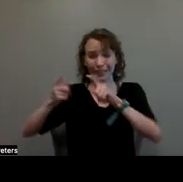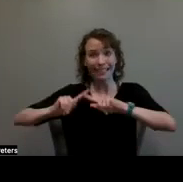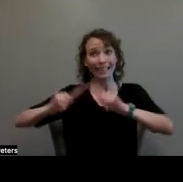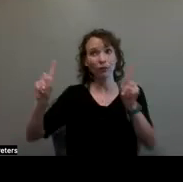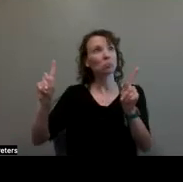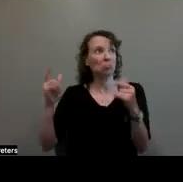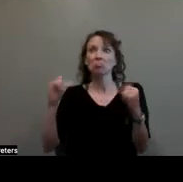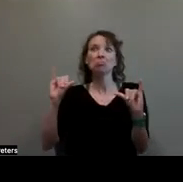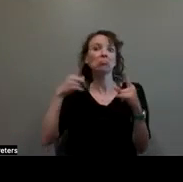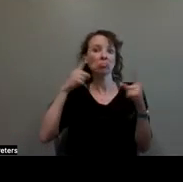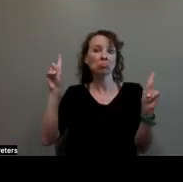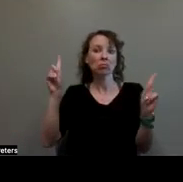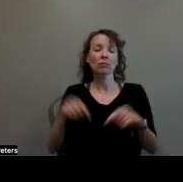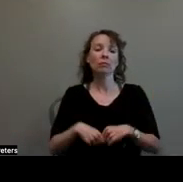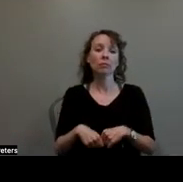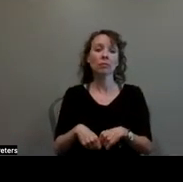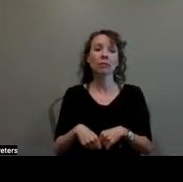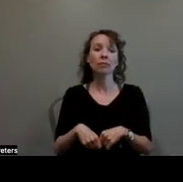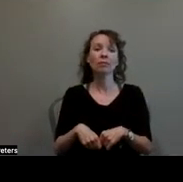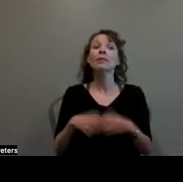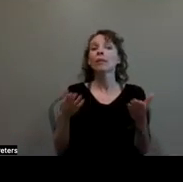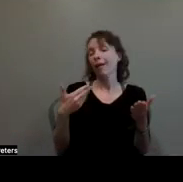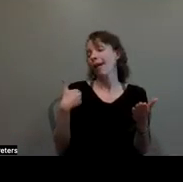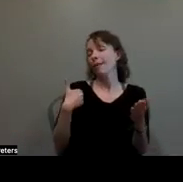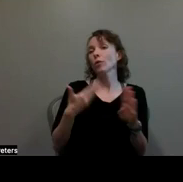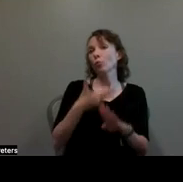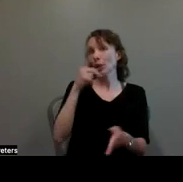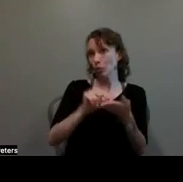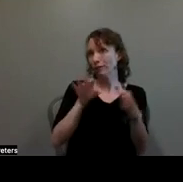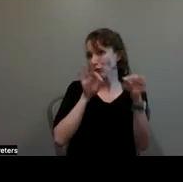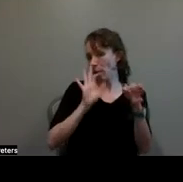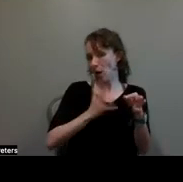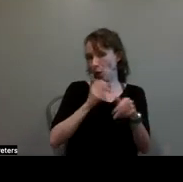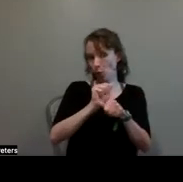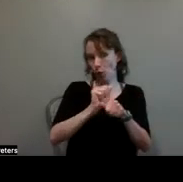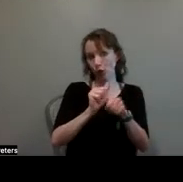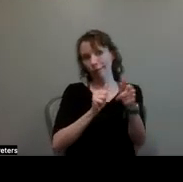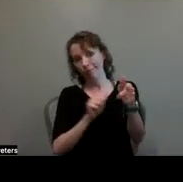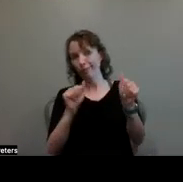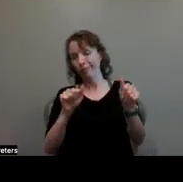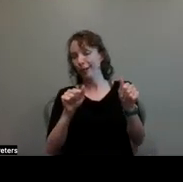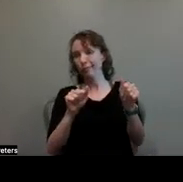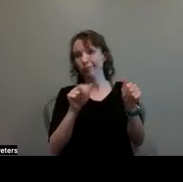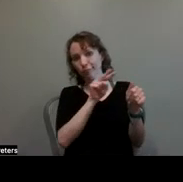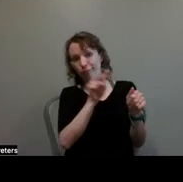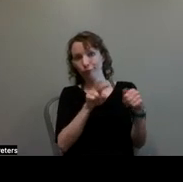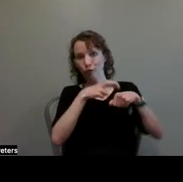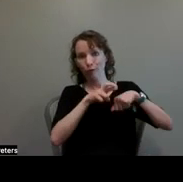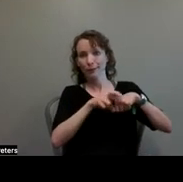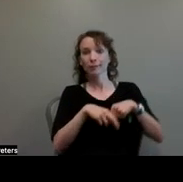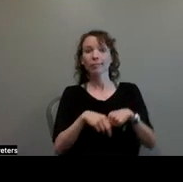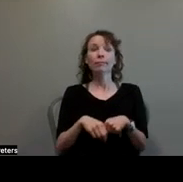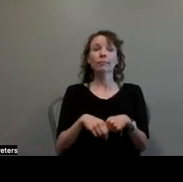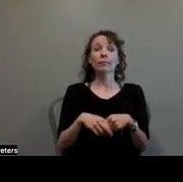So this is we have a preprint describing this work, and this is the reference here.